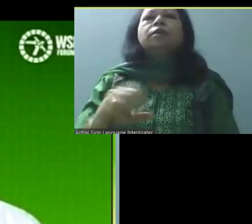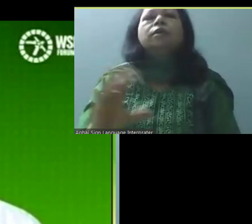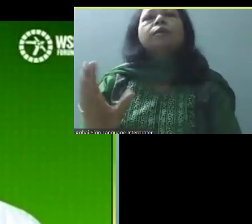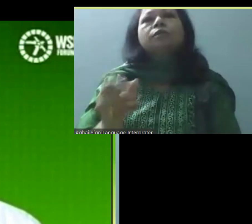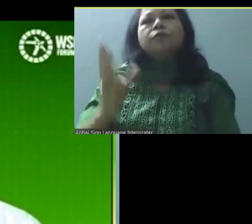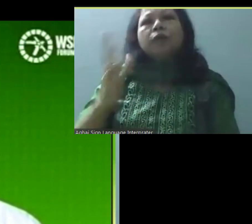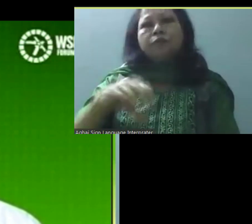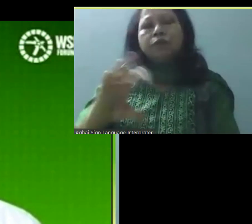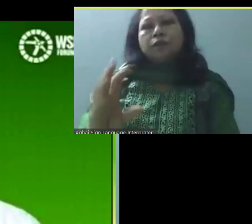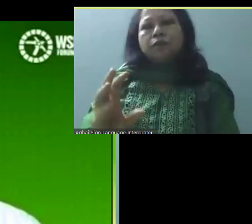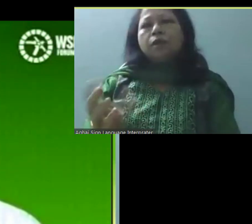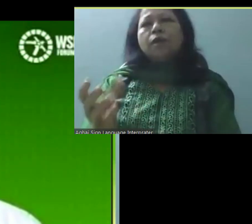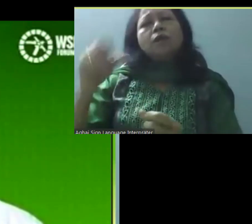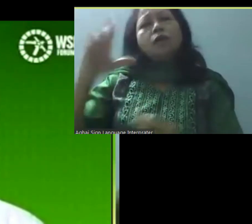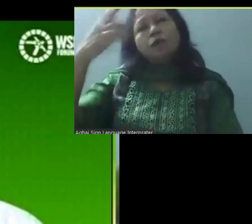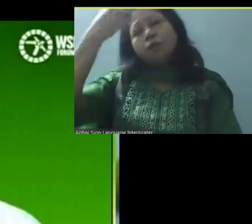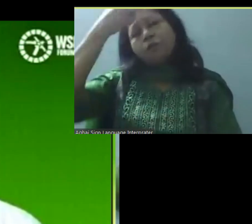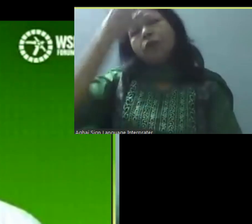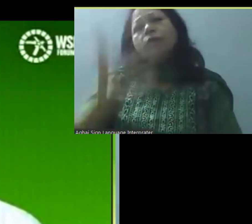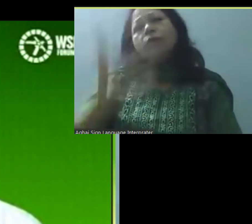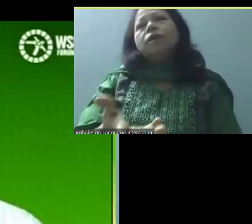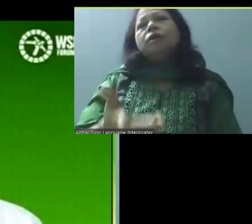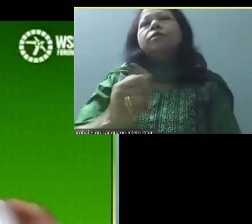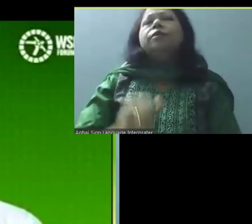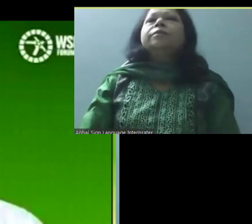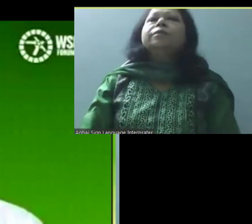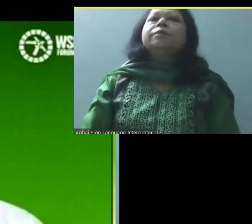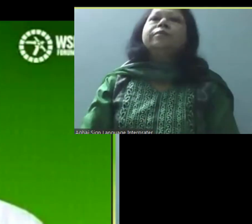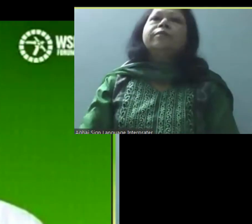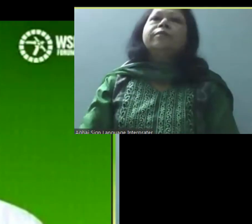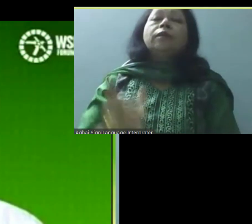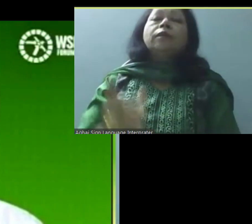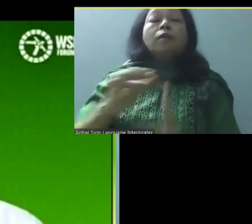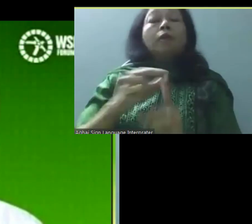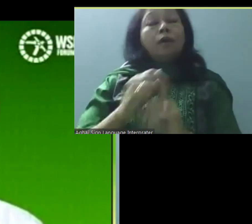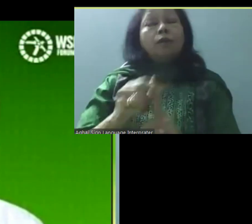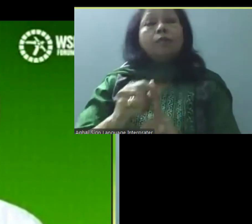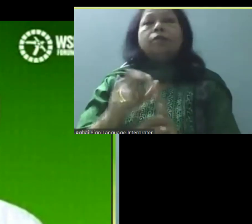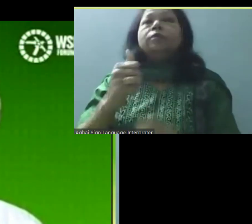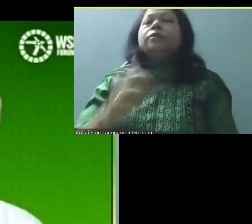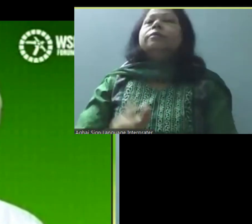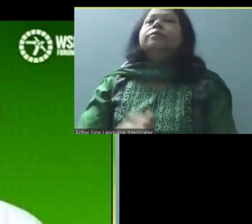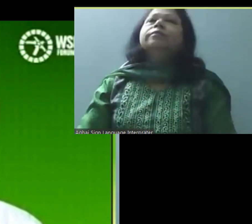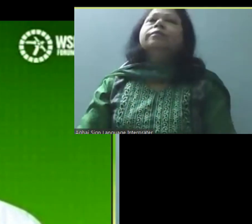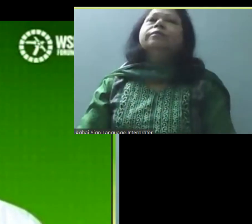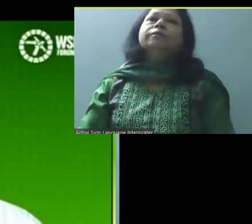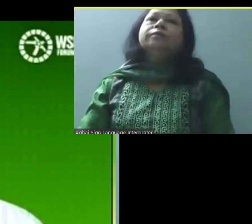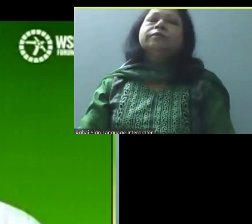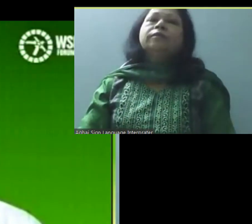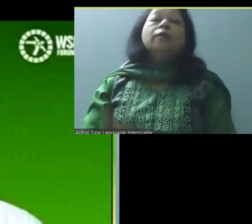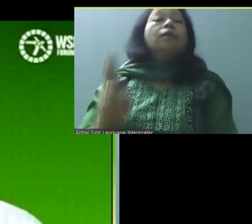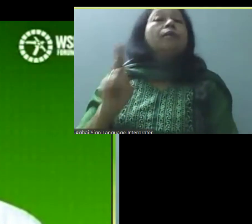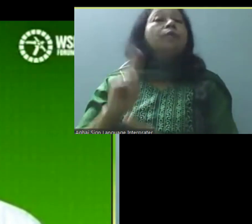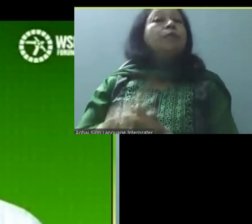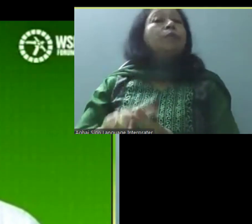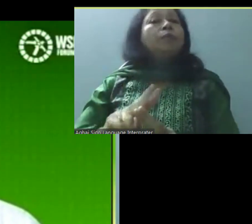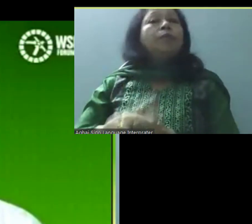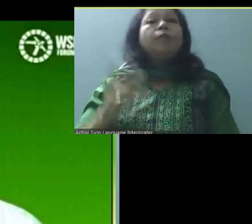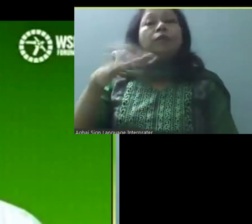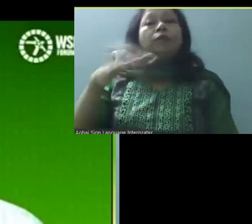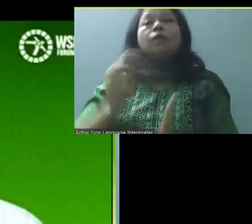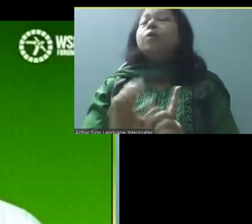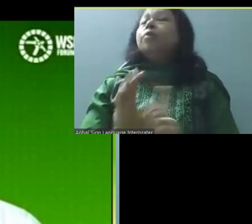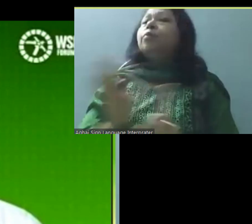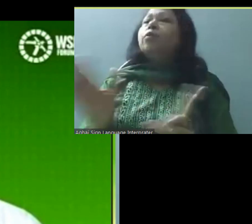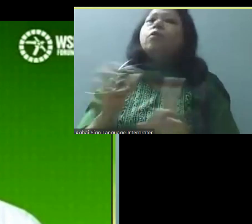in such crises. That is what we must all be advocating for. We need those in place. And then finally, and I guess most